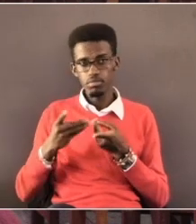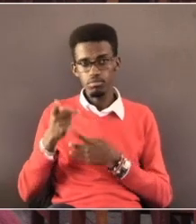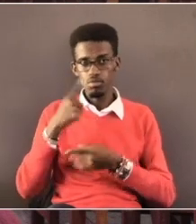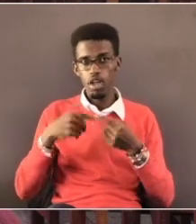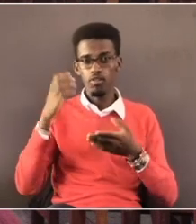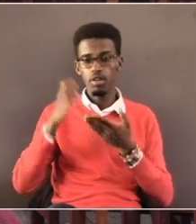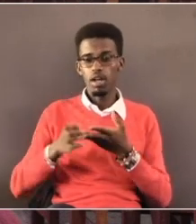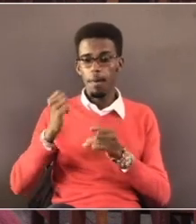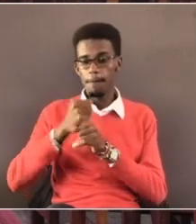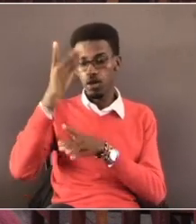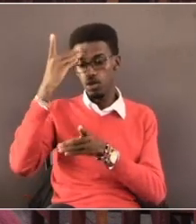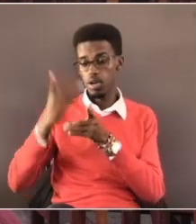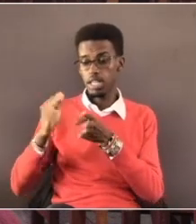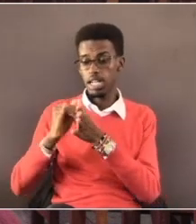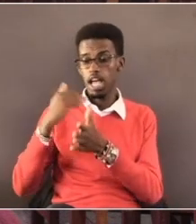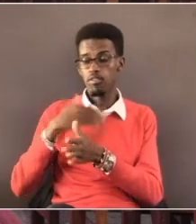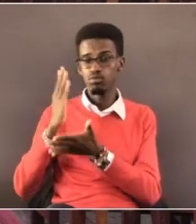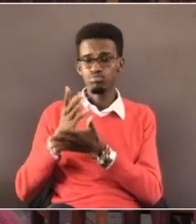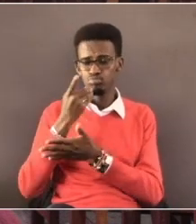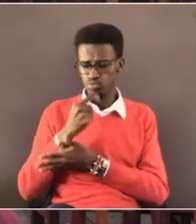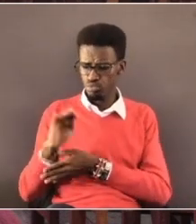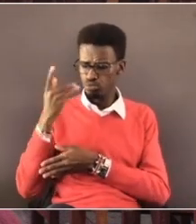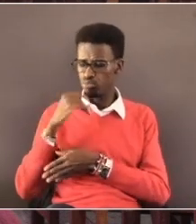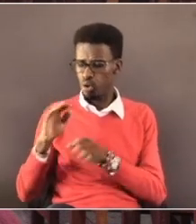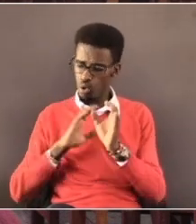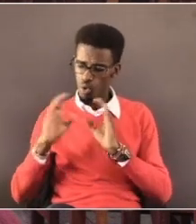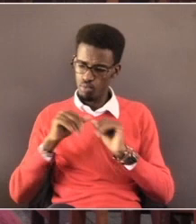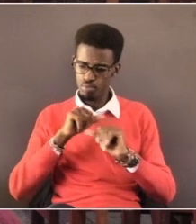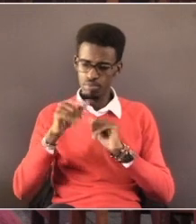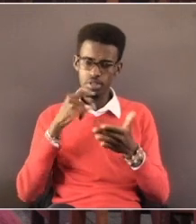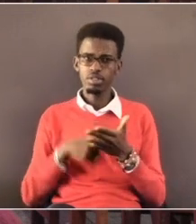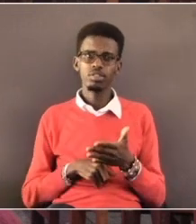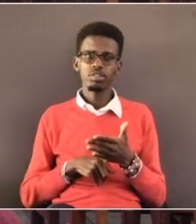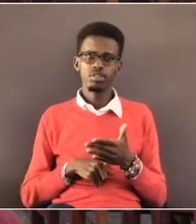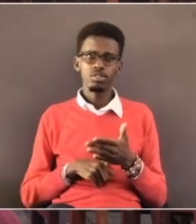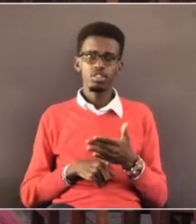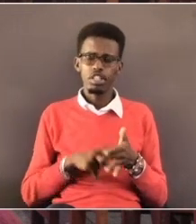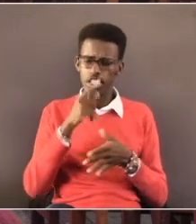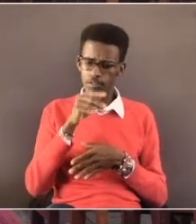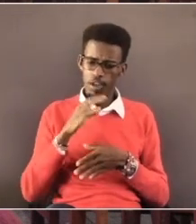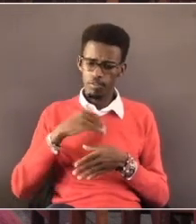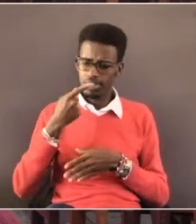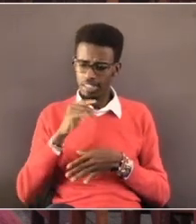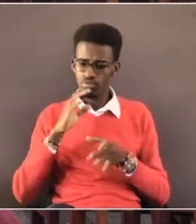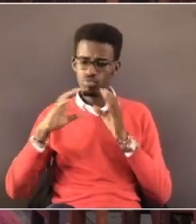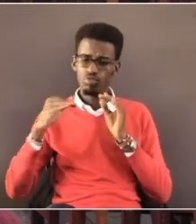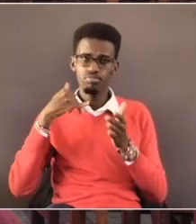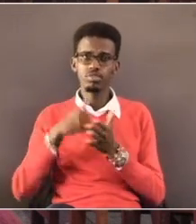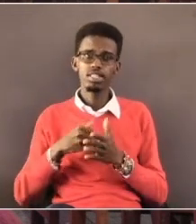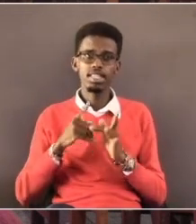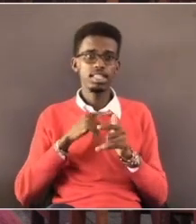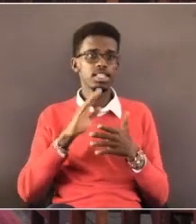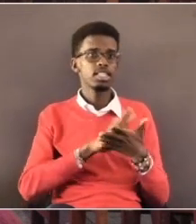Make a decision. Is it that you have tried to talk about it? If you have tried to talk about it and it's